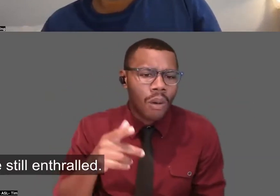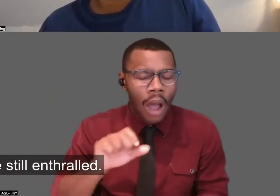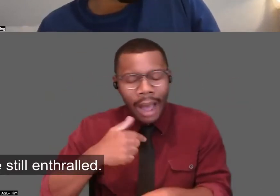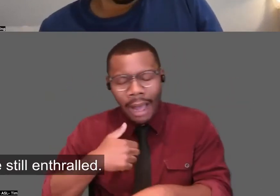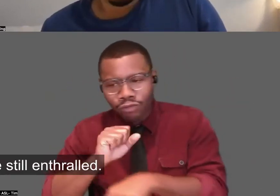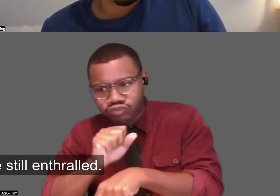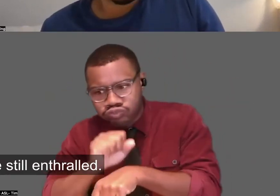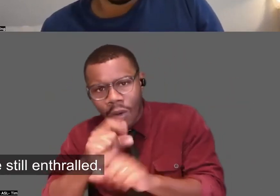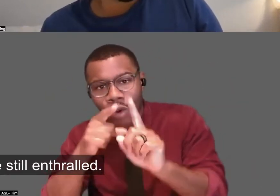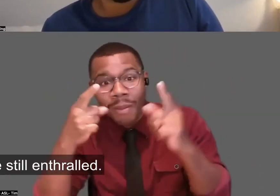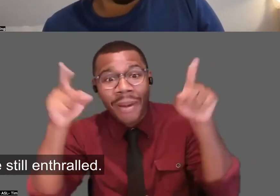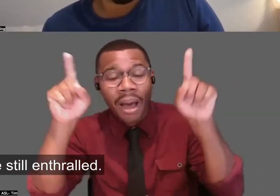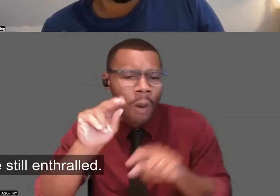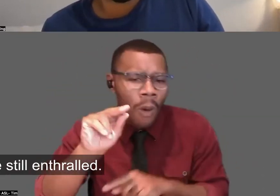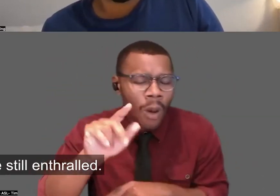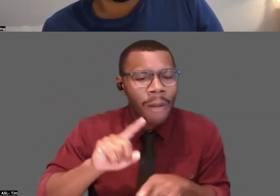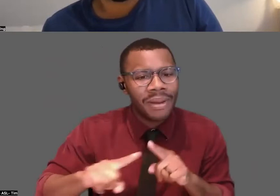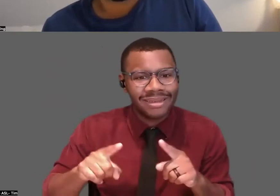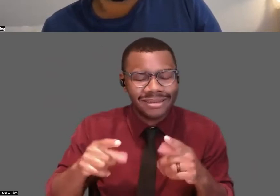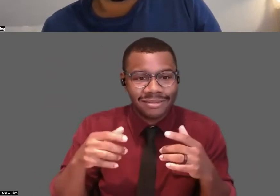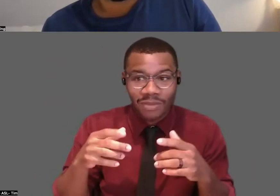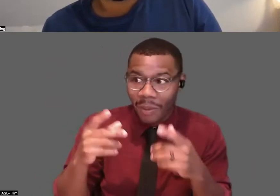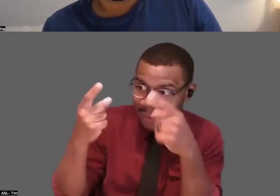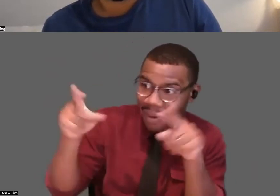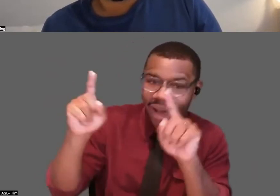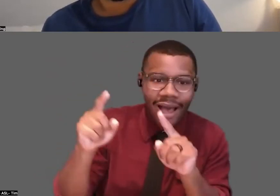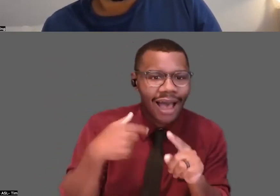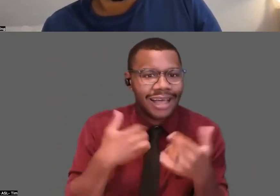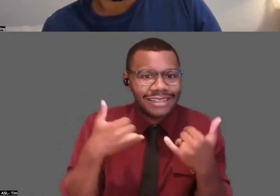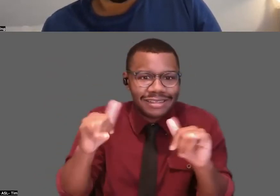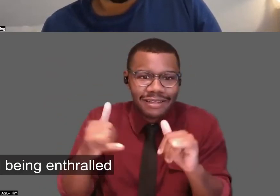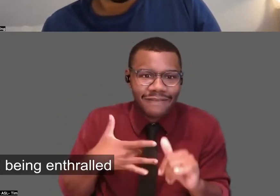but somehow you're still enthralled. And